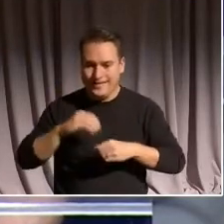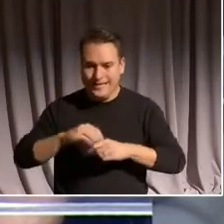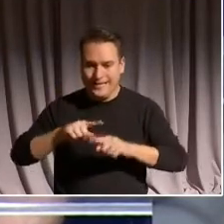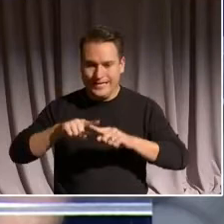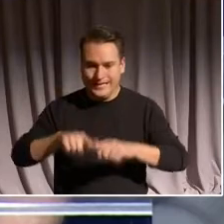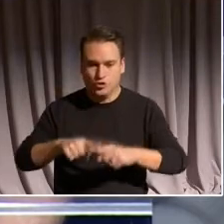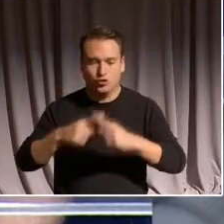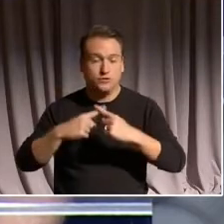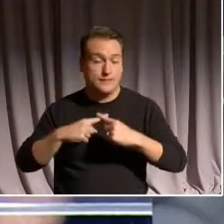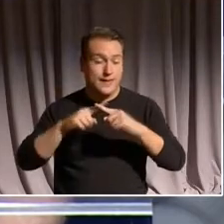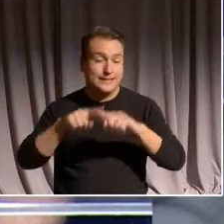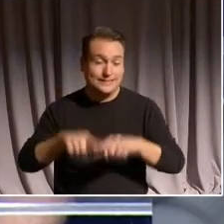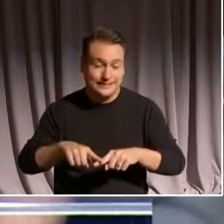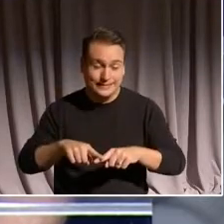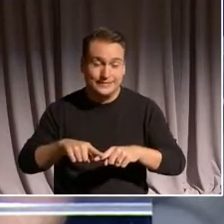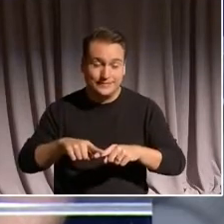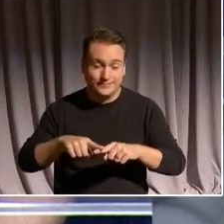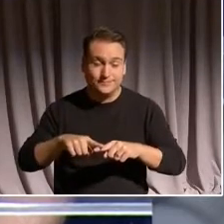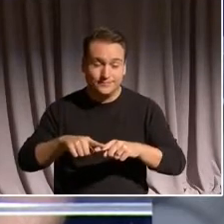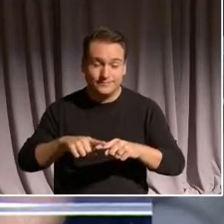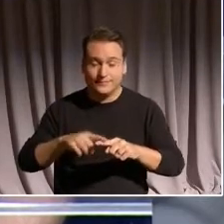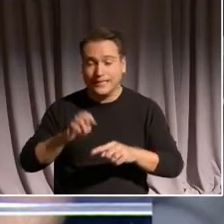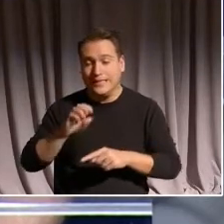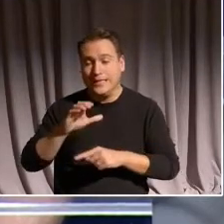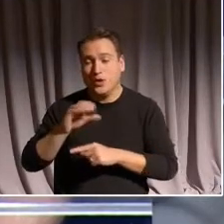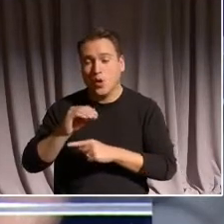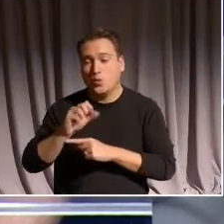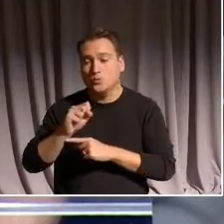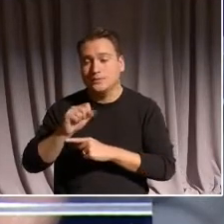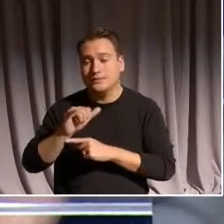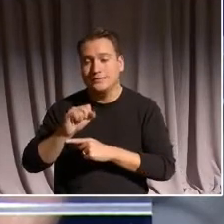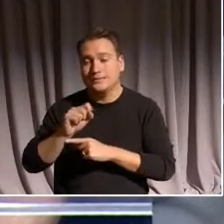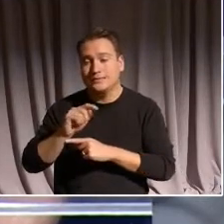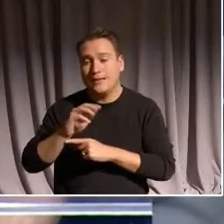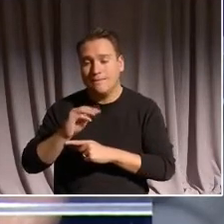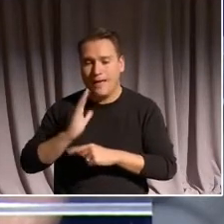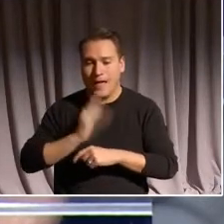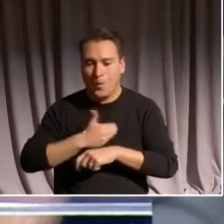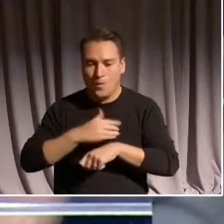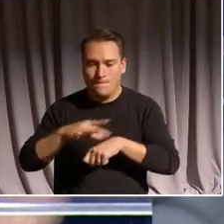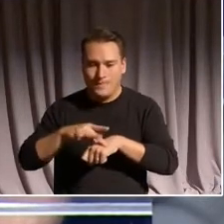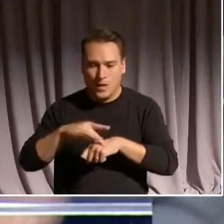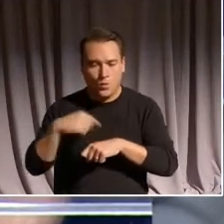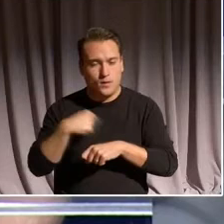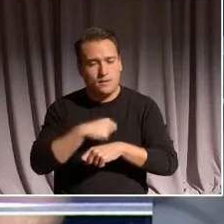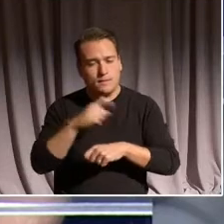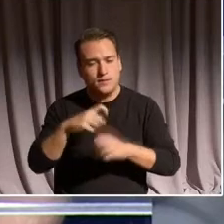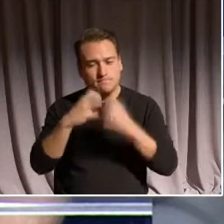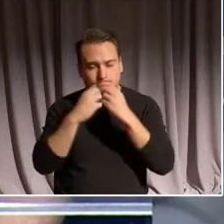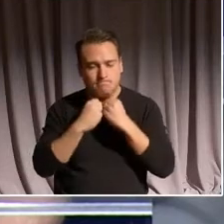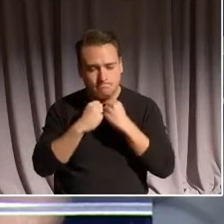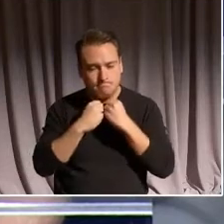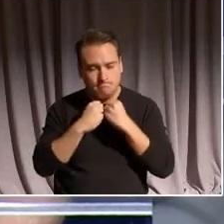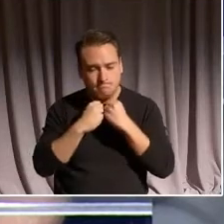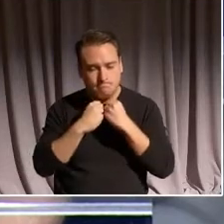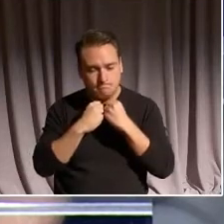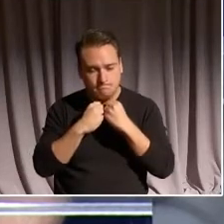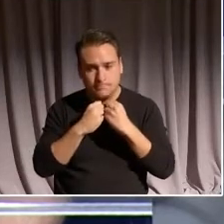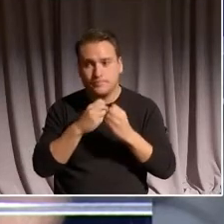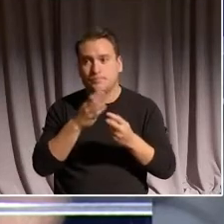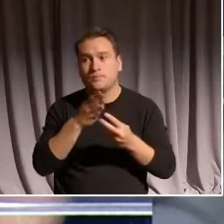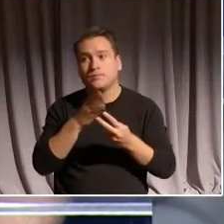ecosystem, and how we are all holding our planet closely through this. The second one